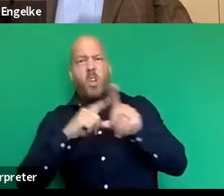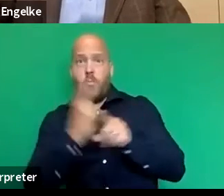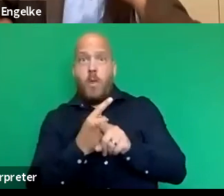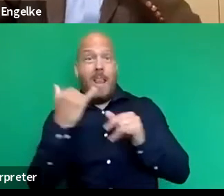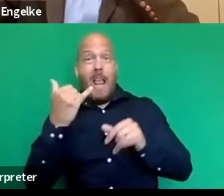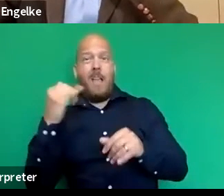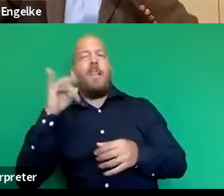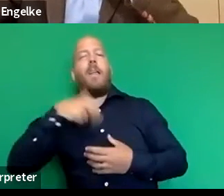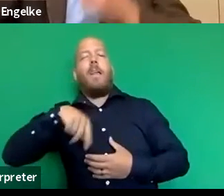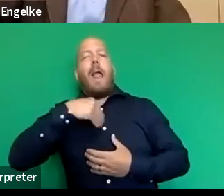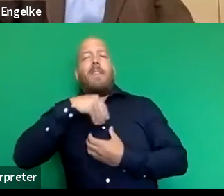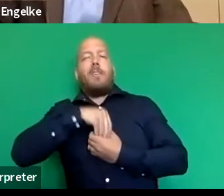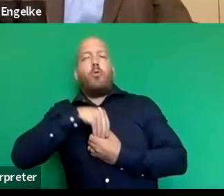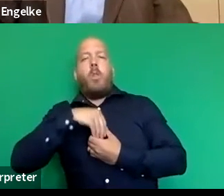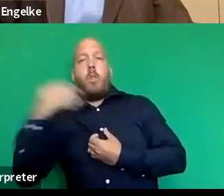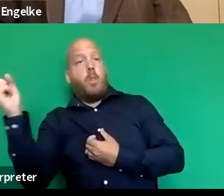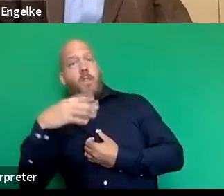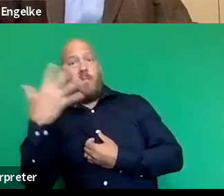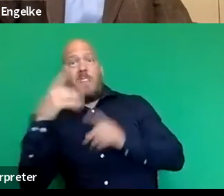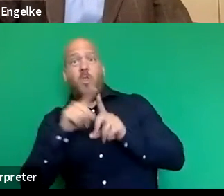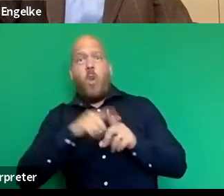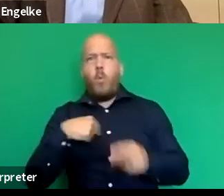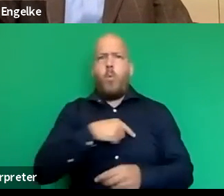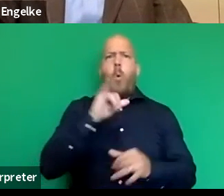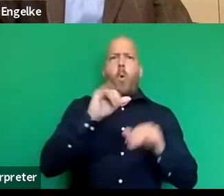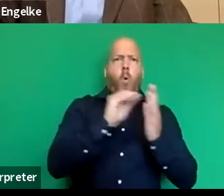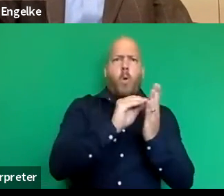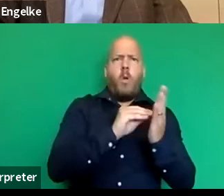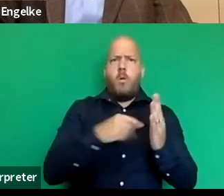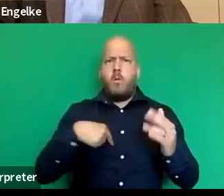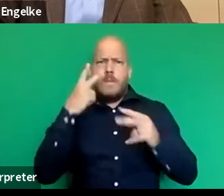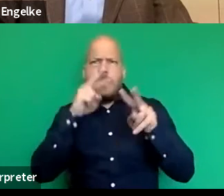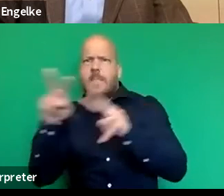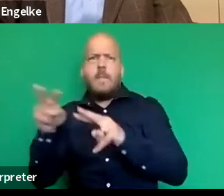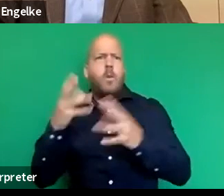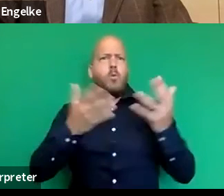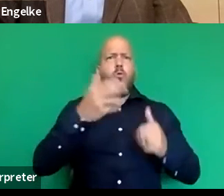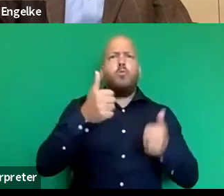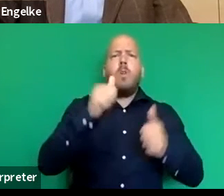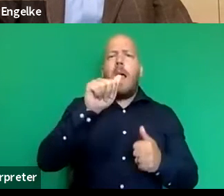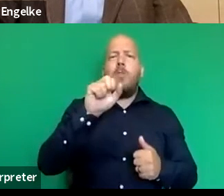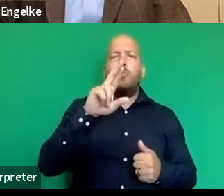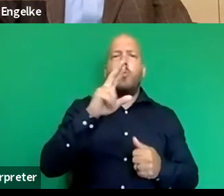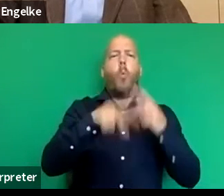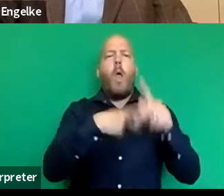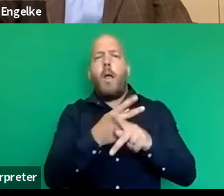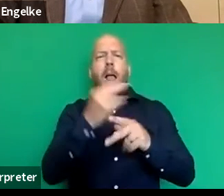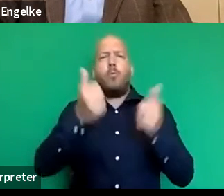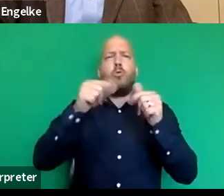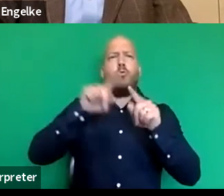depending on if it's CA or ASR, and watch for trends and see how people are liking it. If they're rating the calls high, if